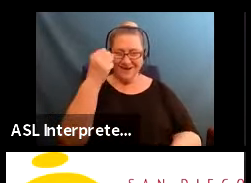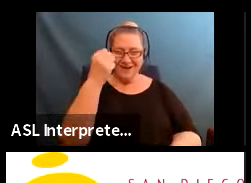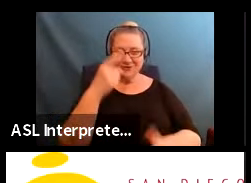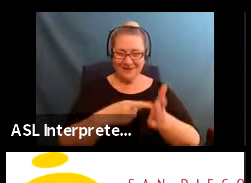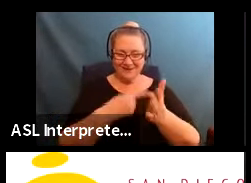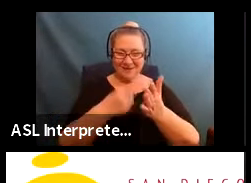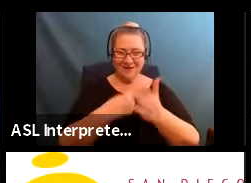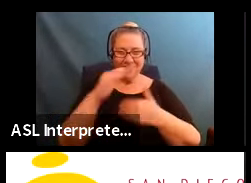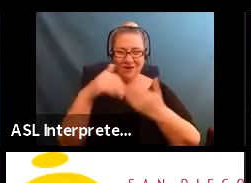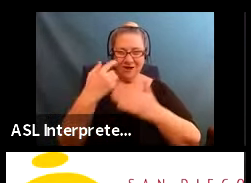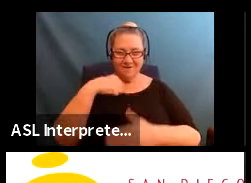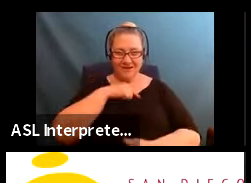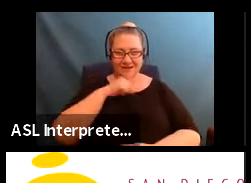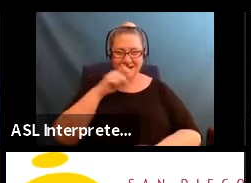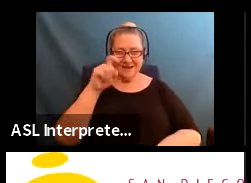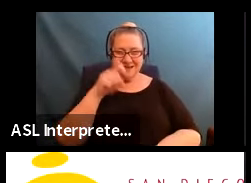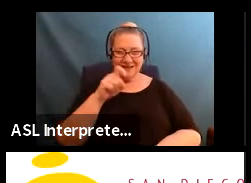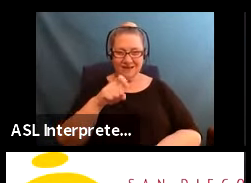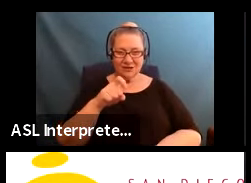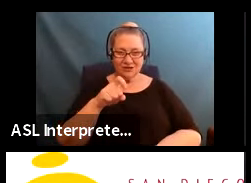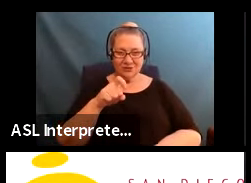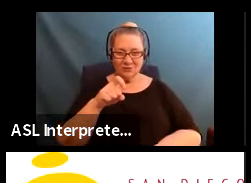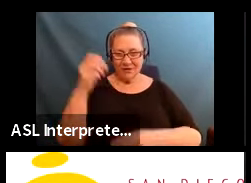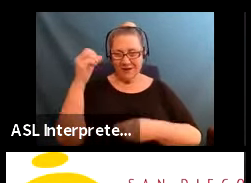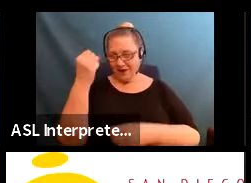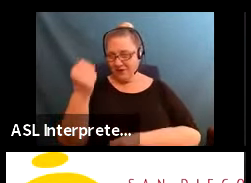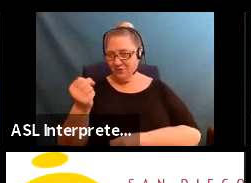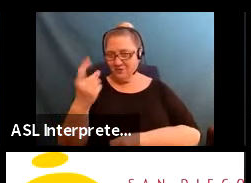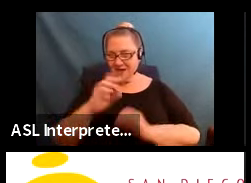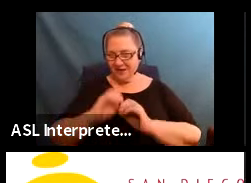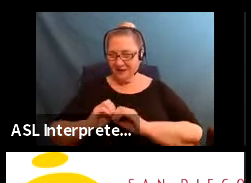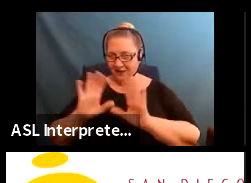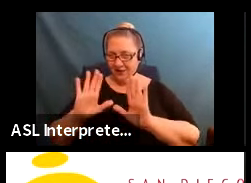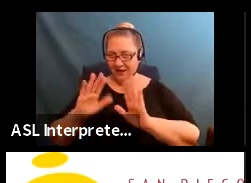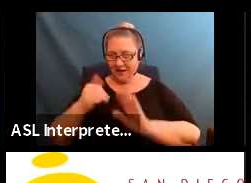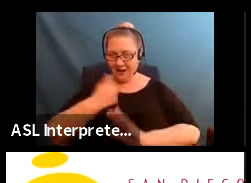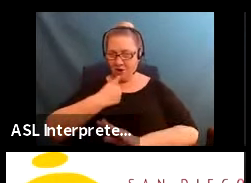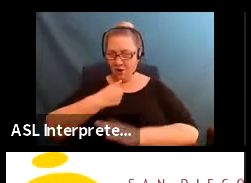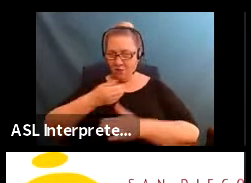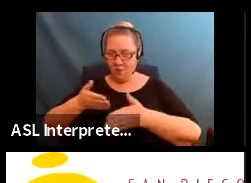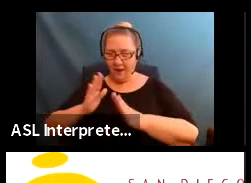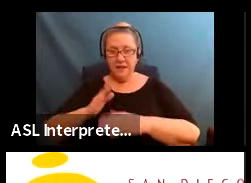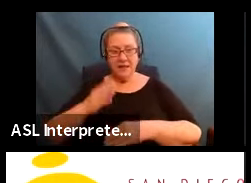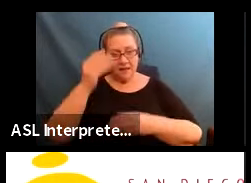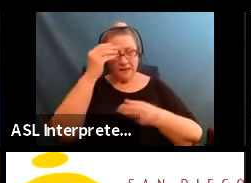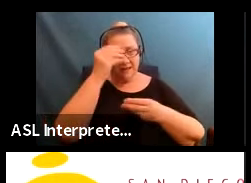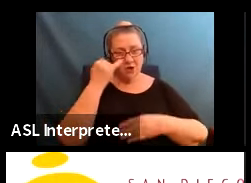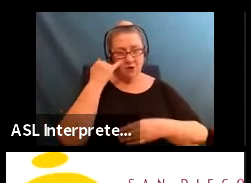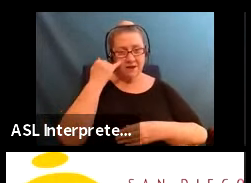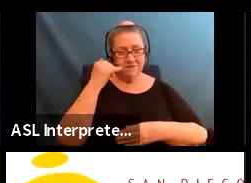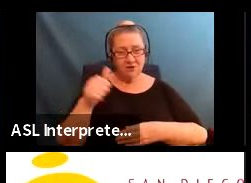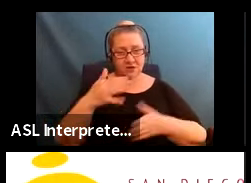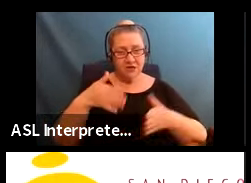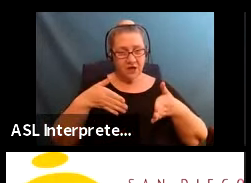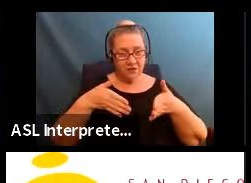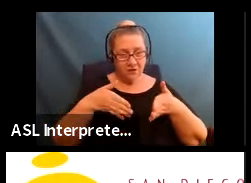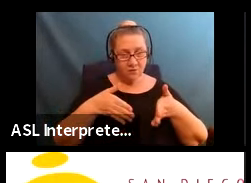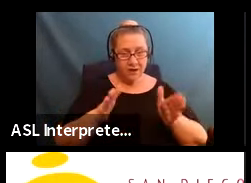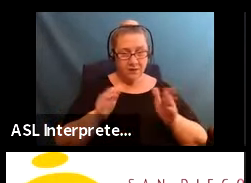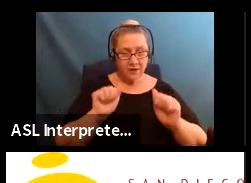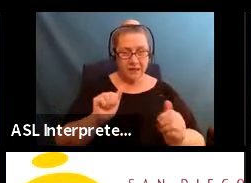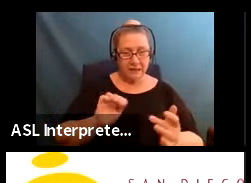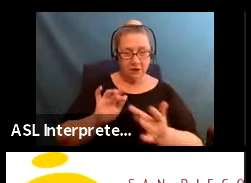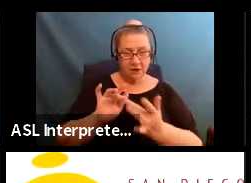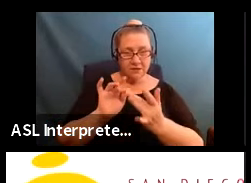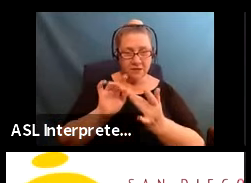need to have things come to us in a relevant way. Please let me know if there's another way that we can engage you that's just not metric related. I totally